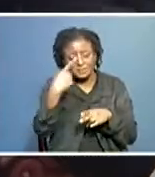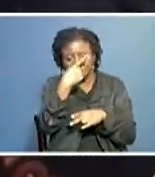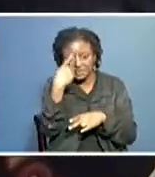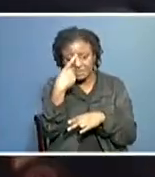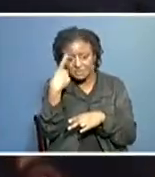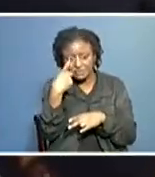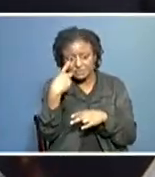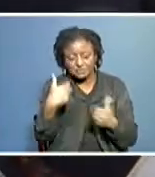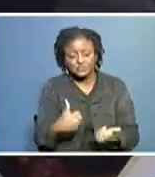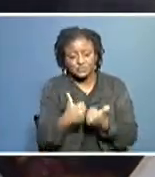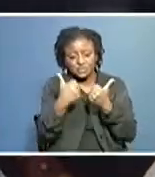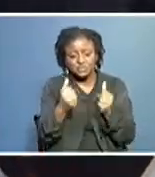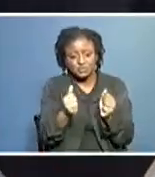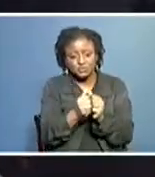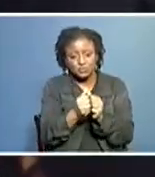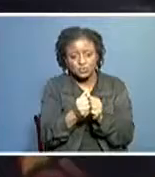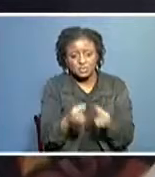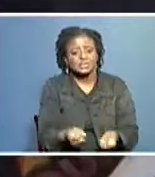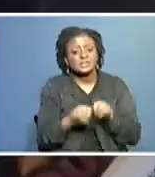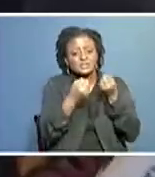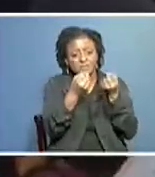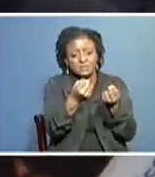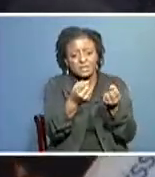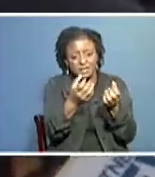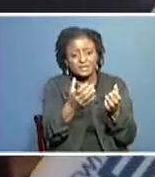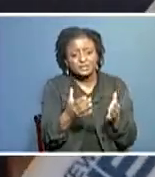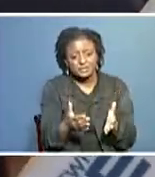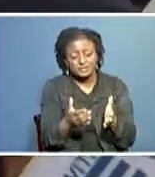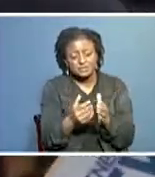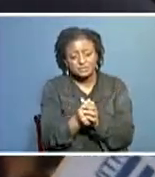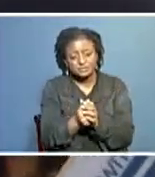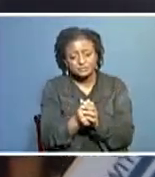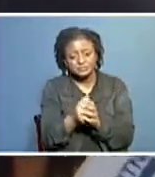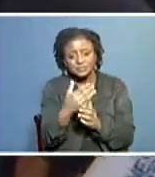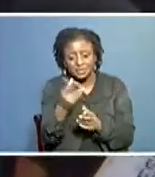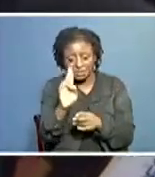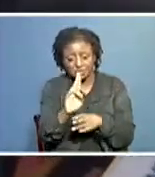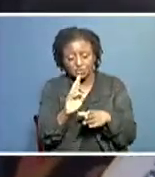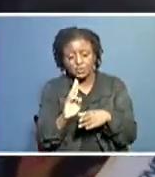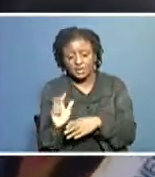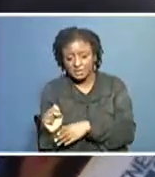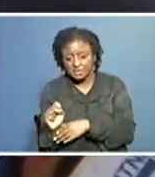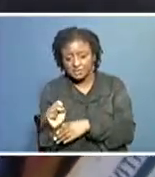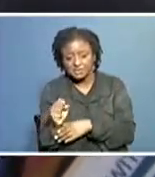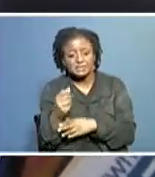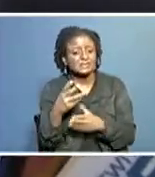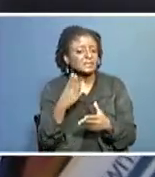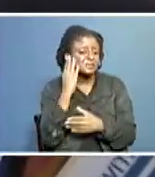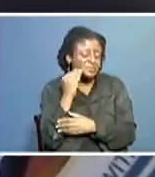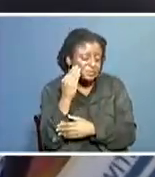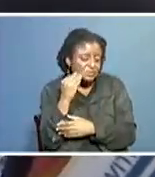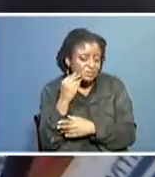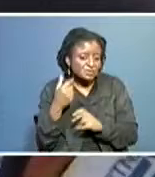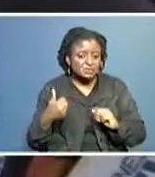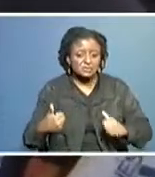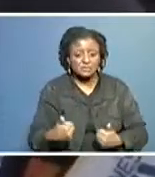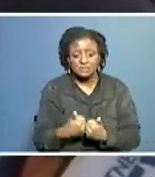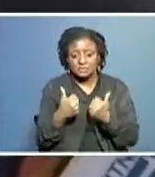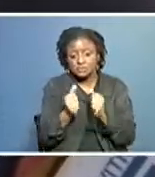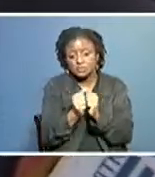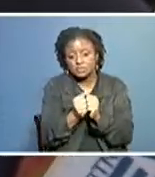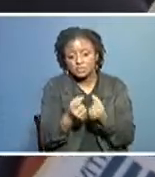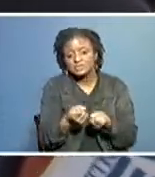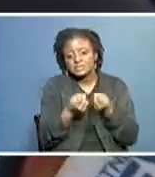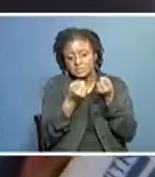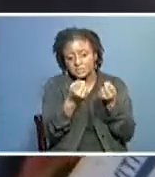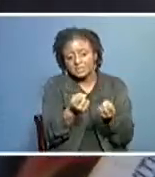highest level for quite a number of years in the United States, where they're experiencing issues with supply and, of course, prices going